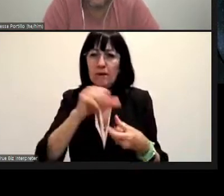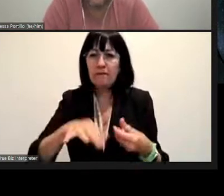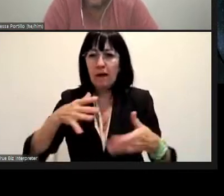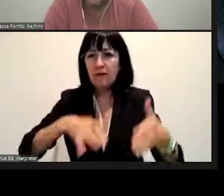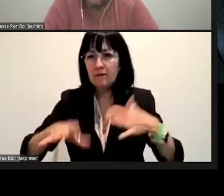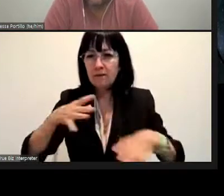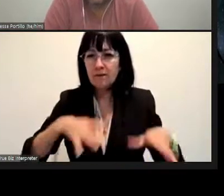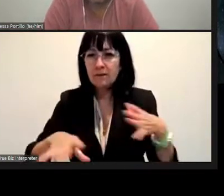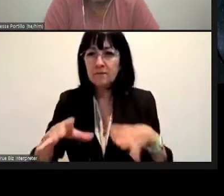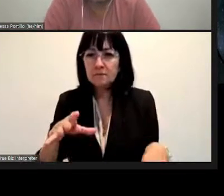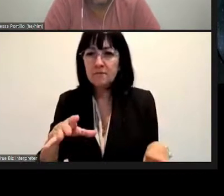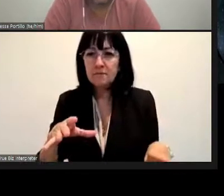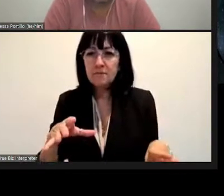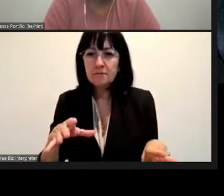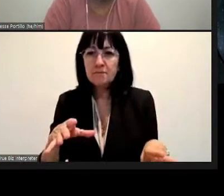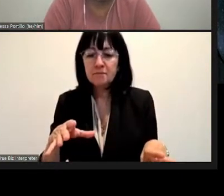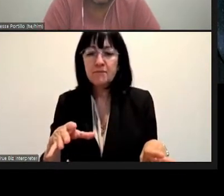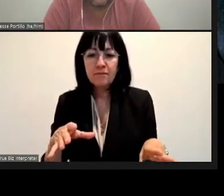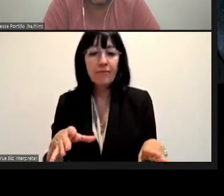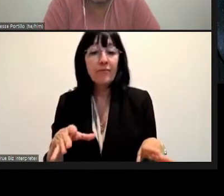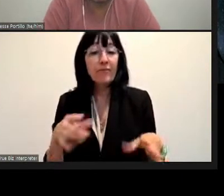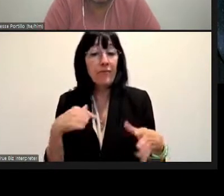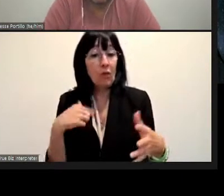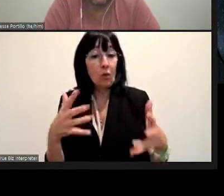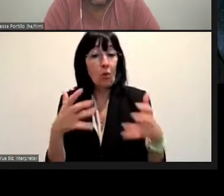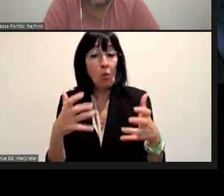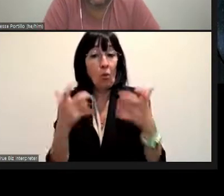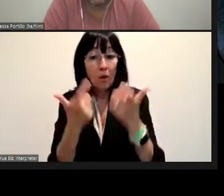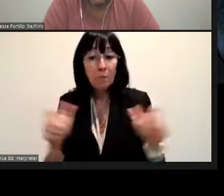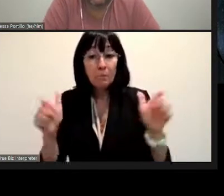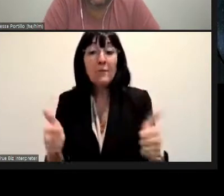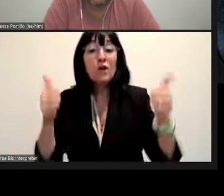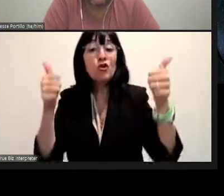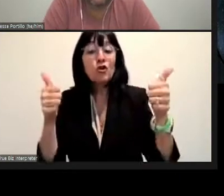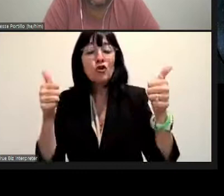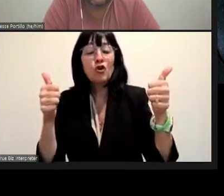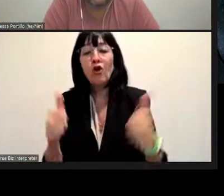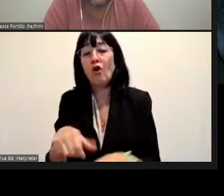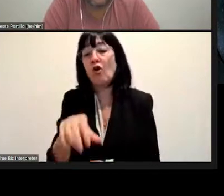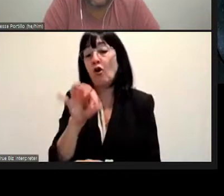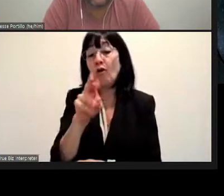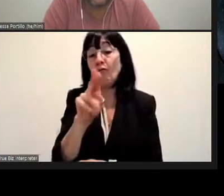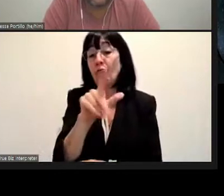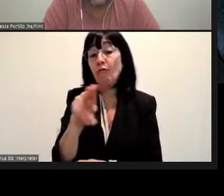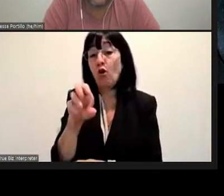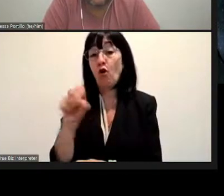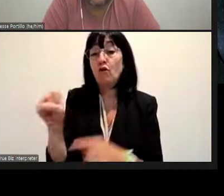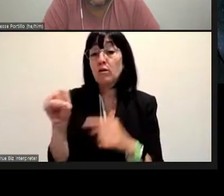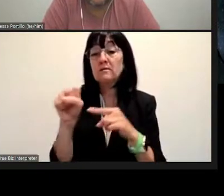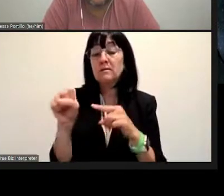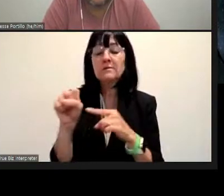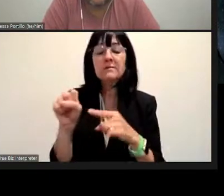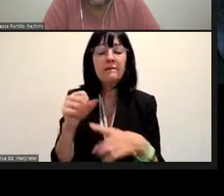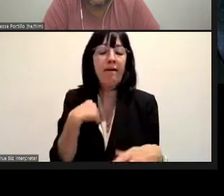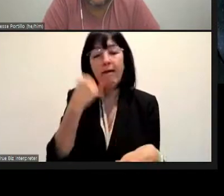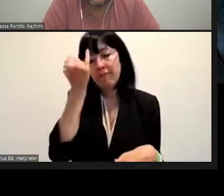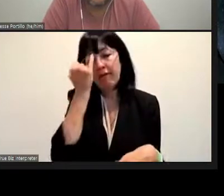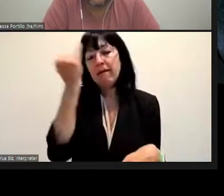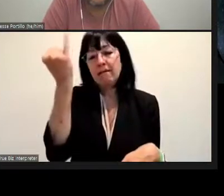fullness means something else and I want it bigger. It's like, what does that mean? Fullness, okay, I have an idea of what we're talking about there.